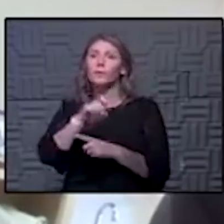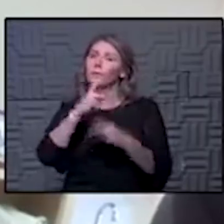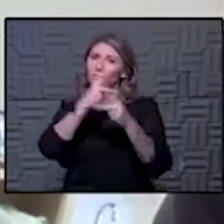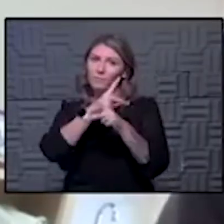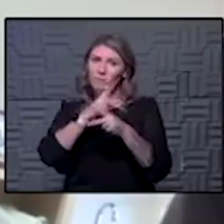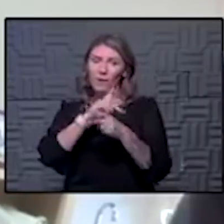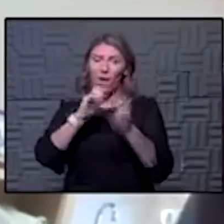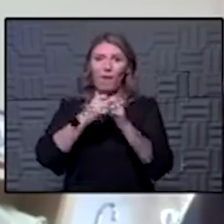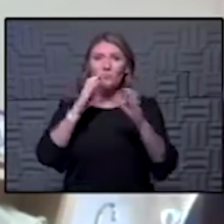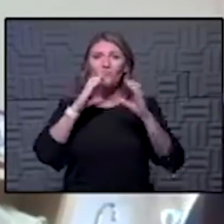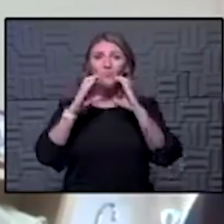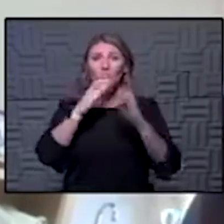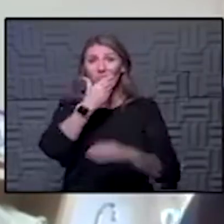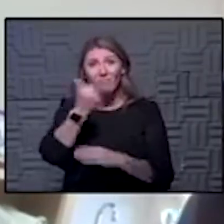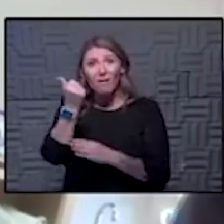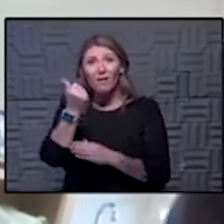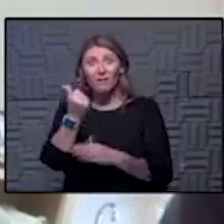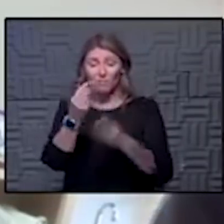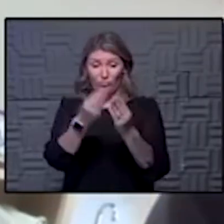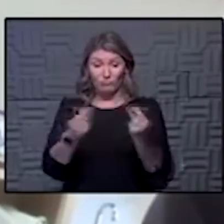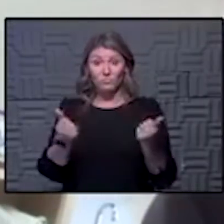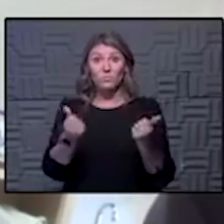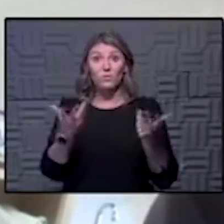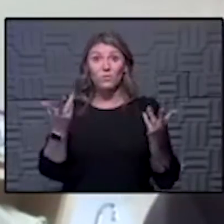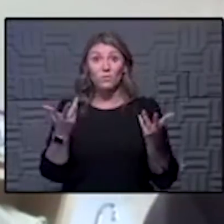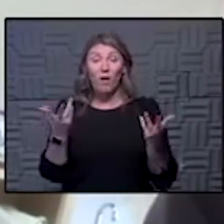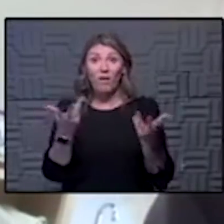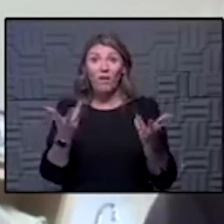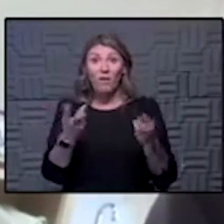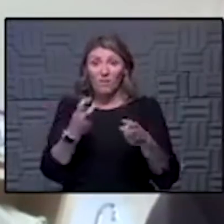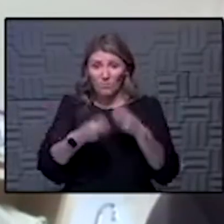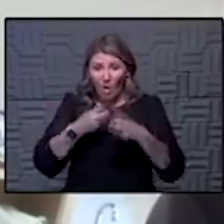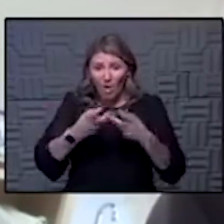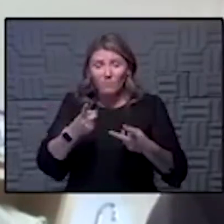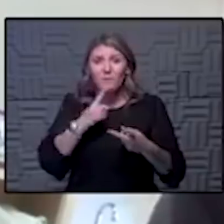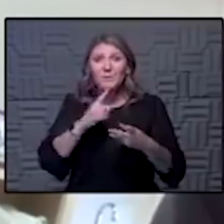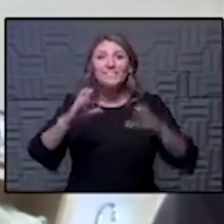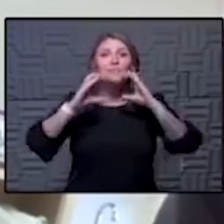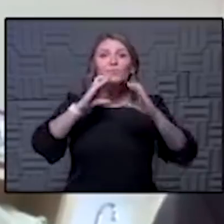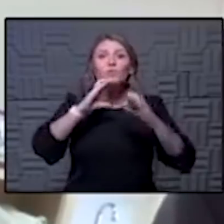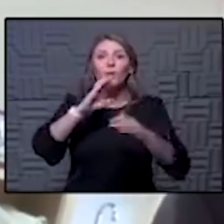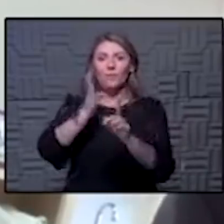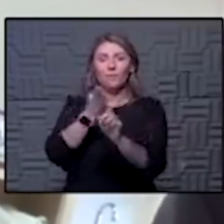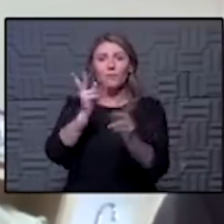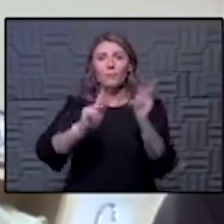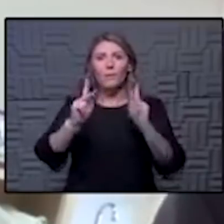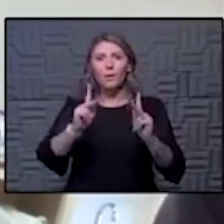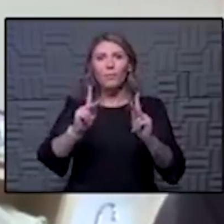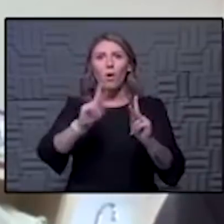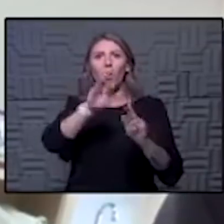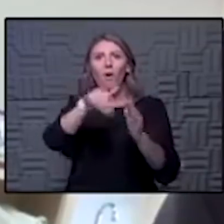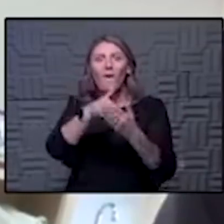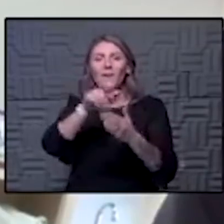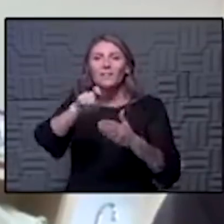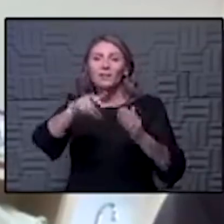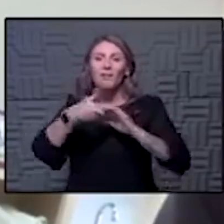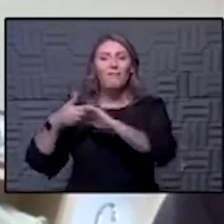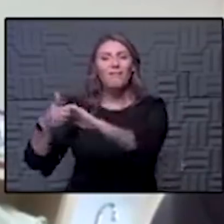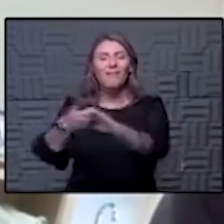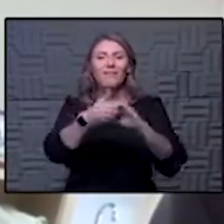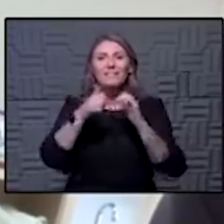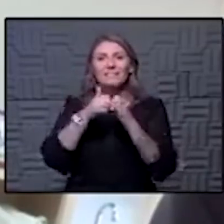better. That the solution to this problem is through communicating and convincing people that they all got to band together and help